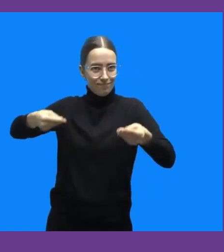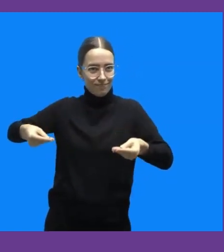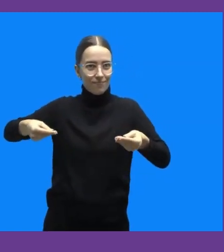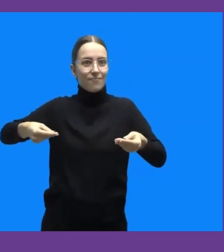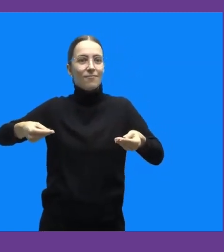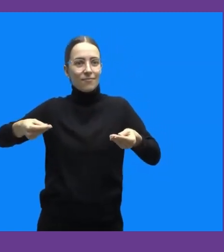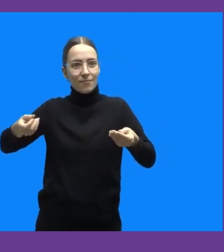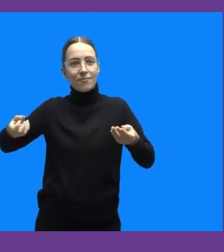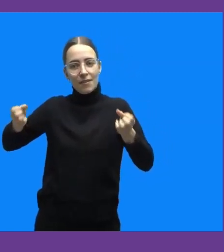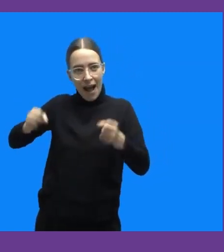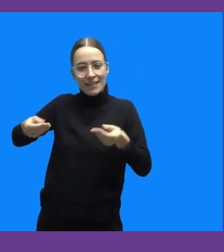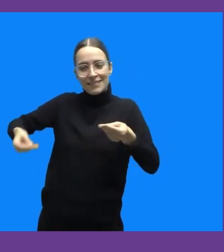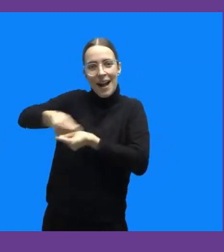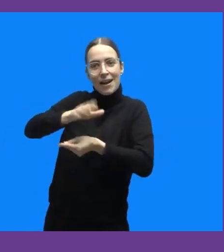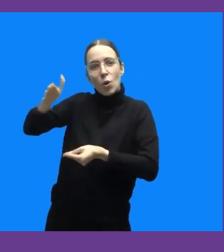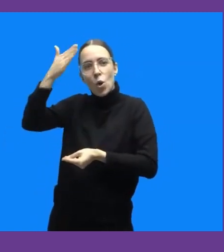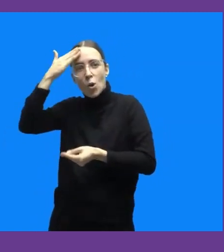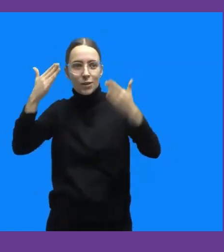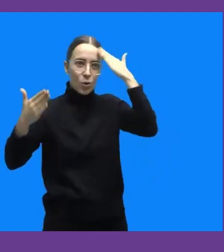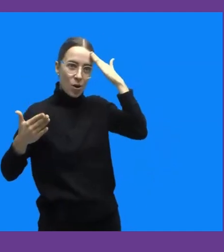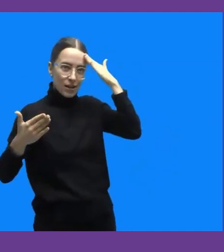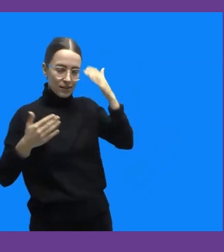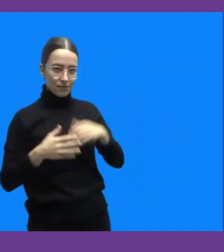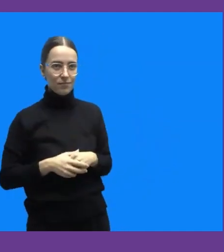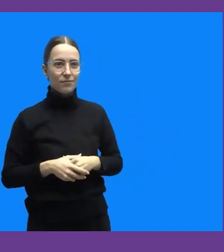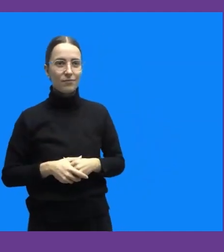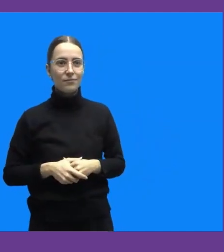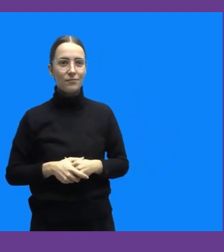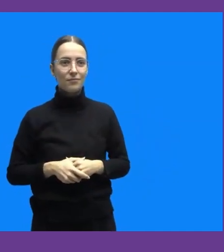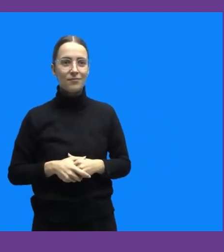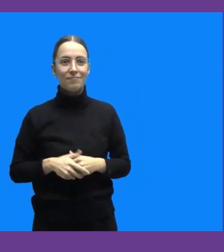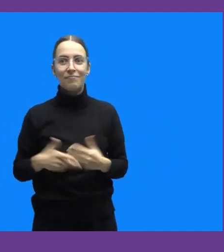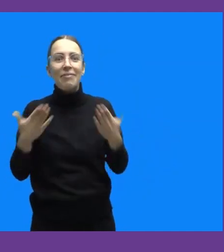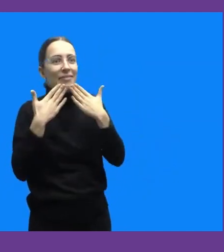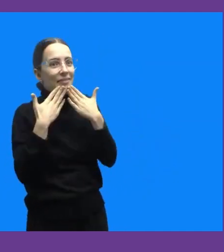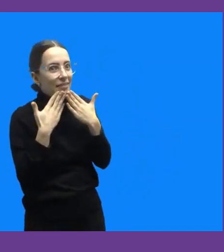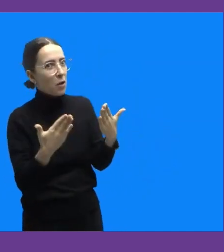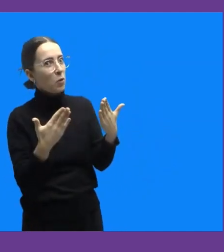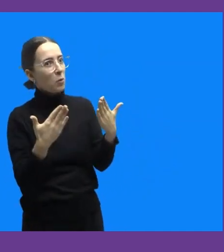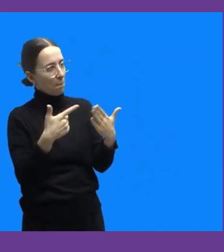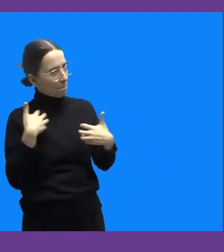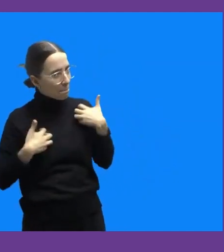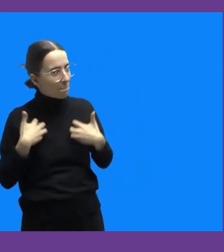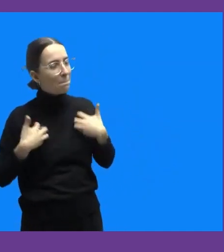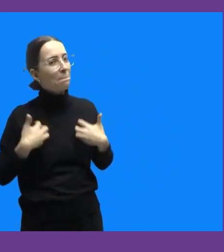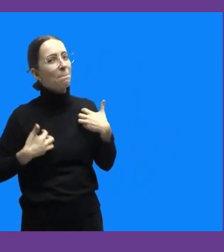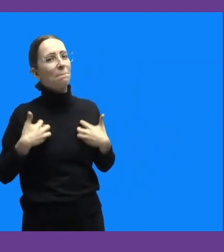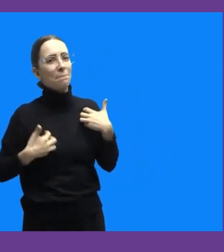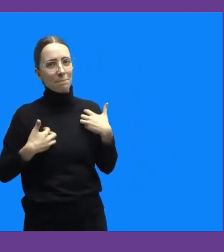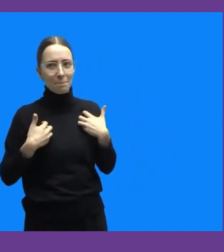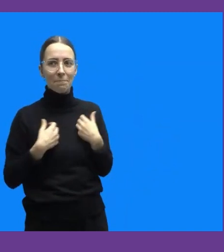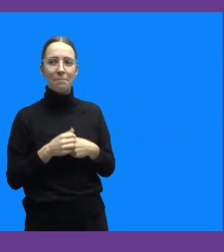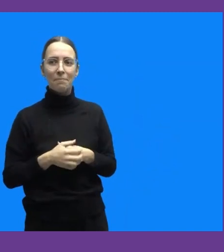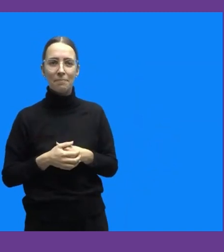I think that it was a great conversation, so thank you so much. And we have 10 minutes for a Q&A. So we